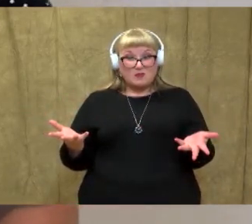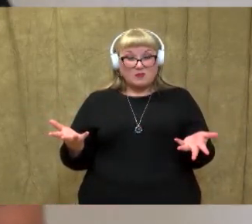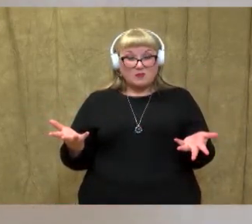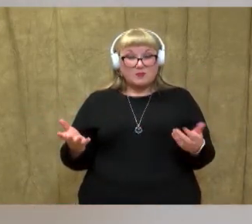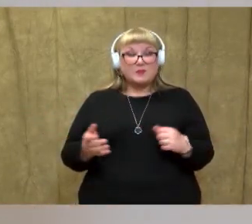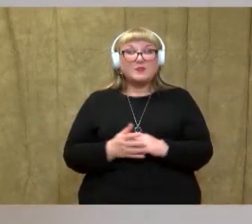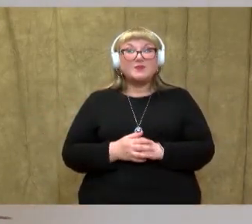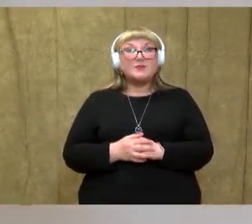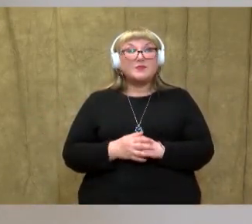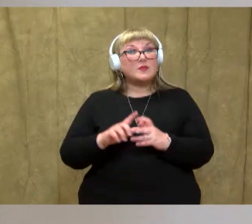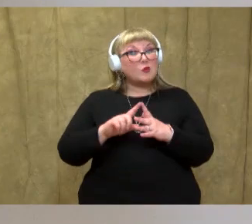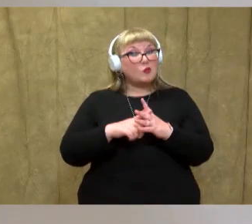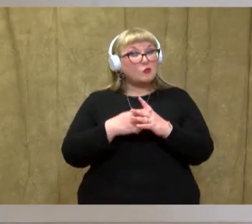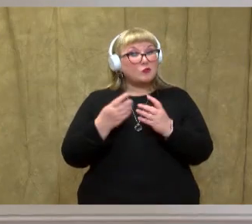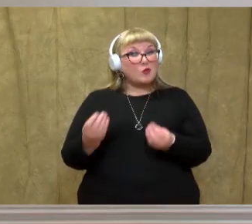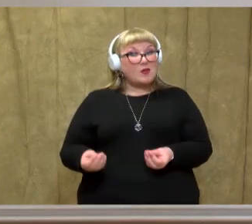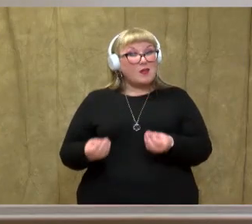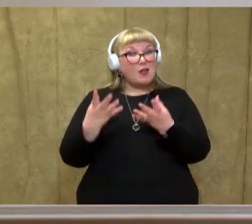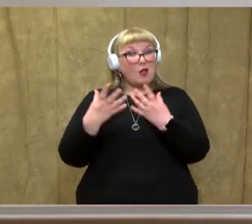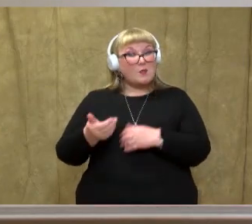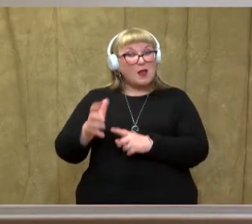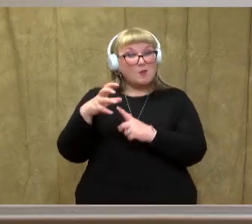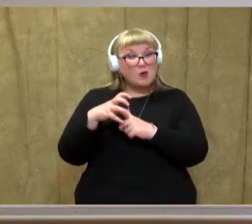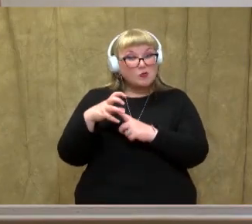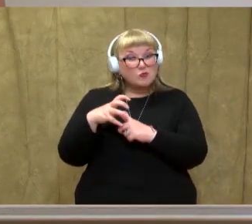to start by getting how many mushrooms?